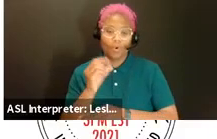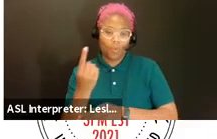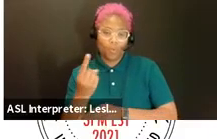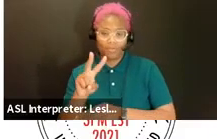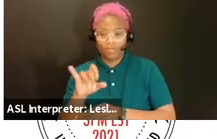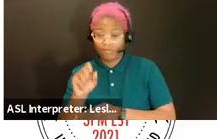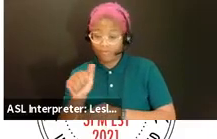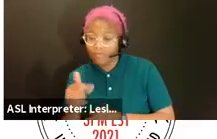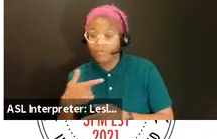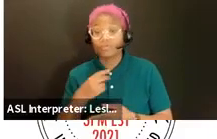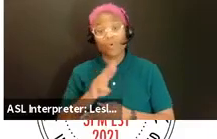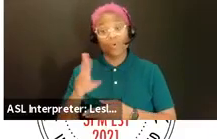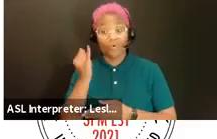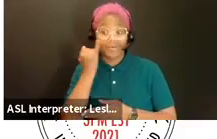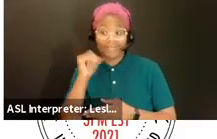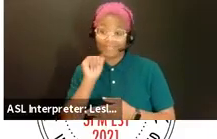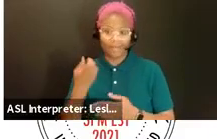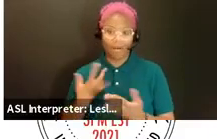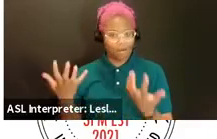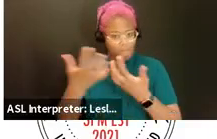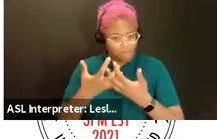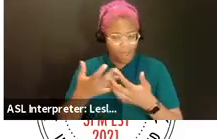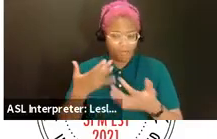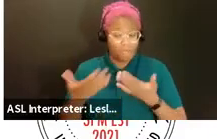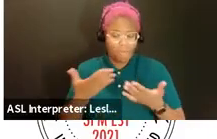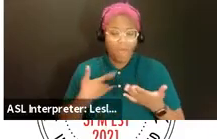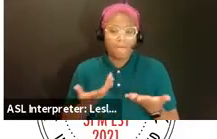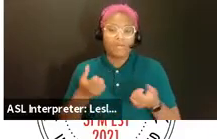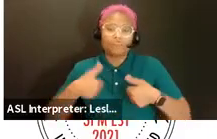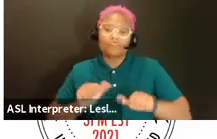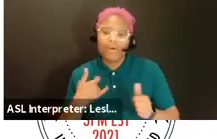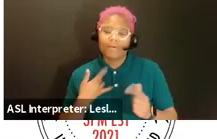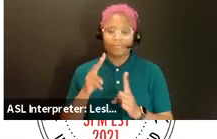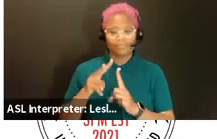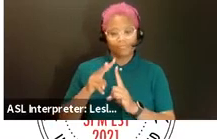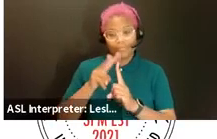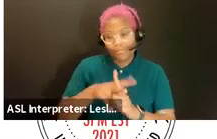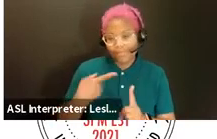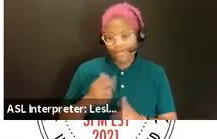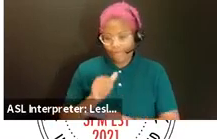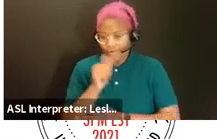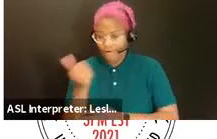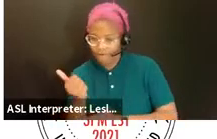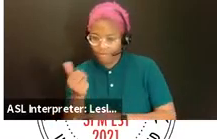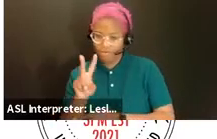maybe a P3 status or another visa classification that would work outside of the O1 visa?